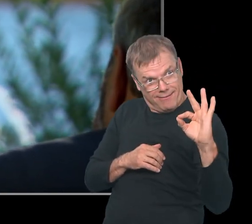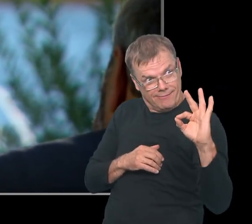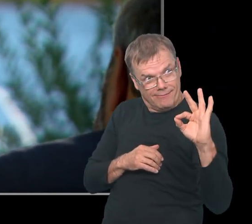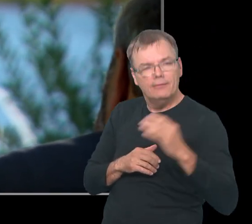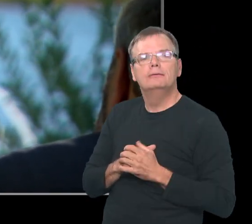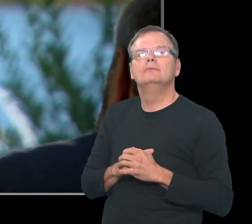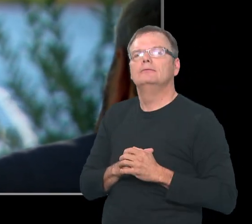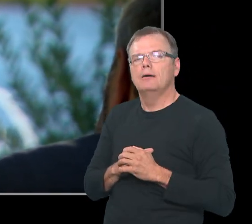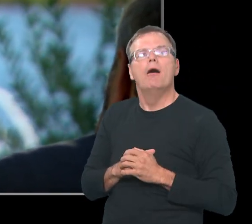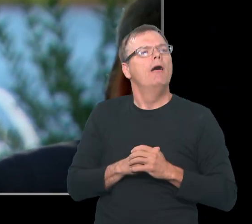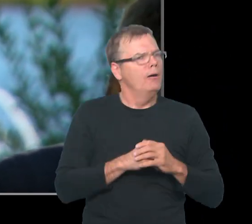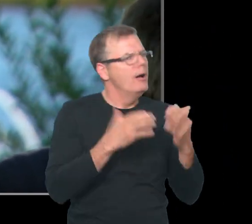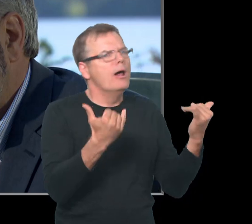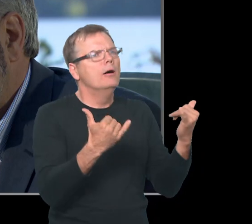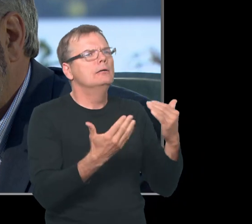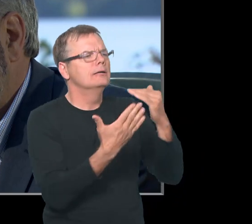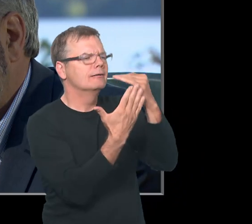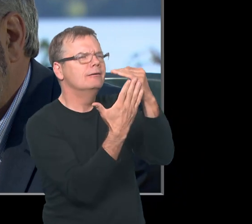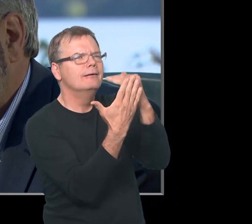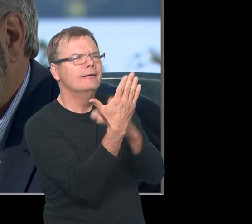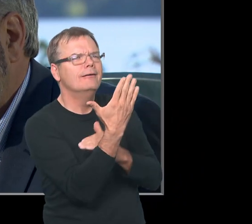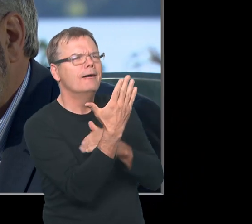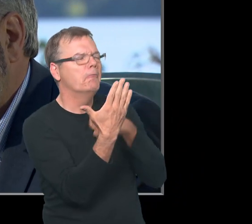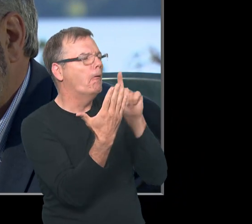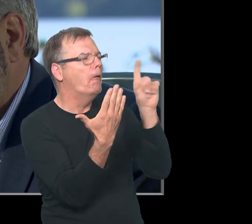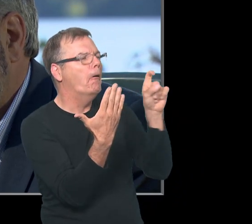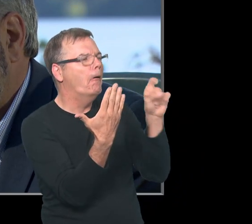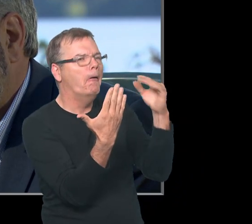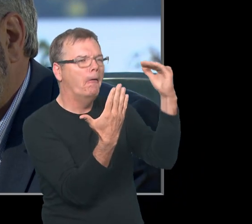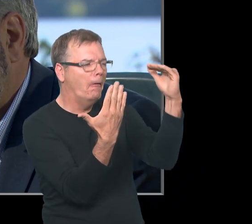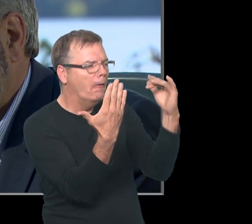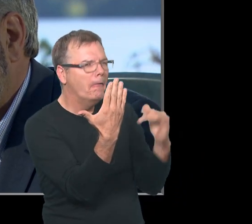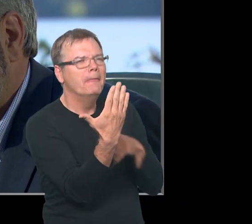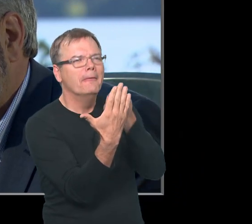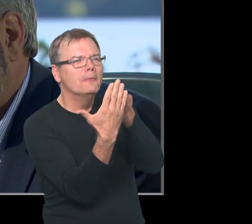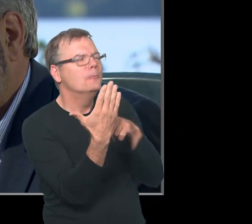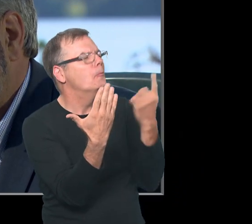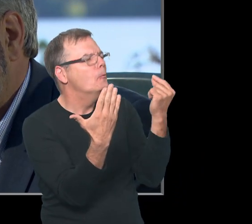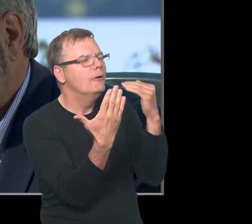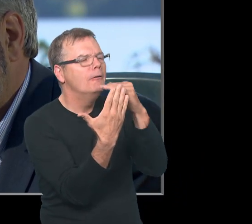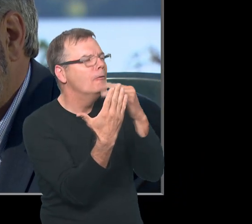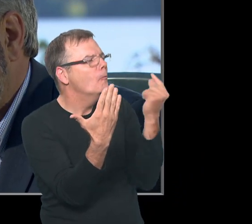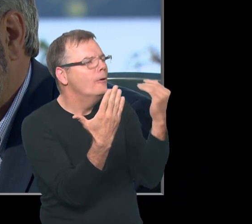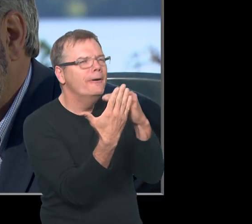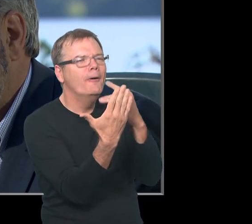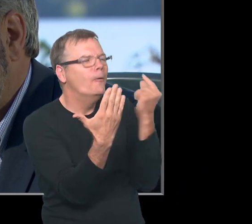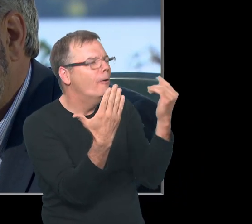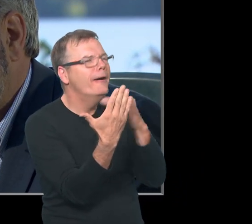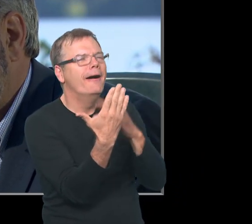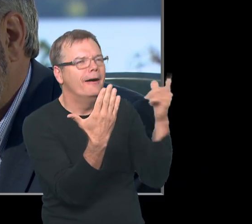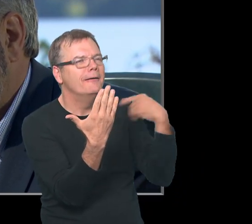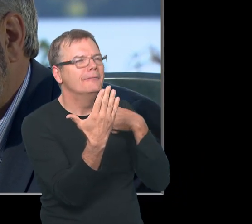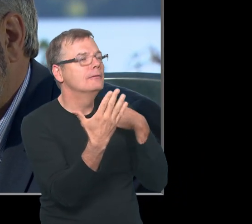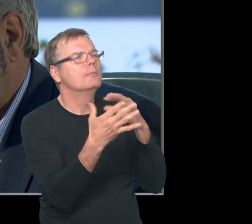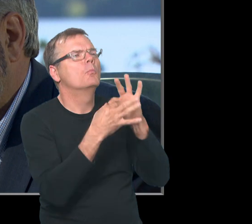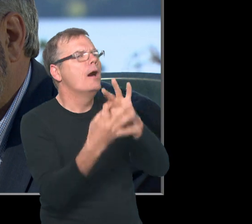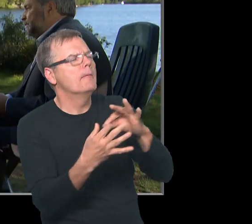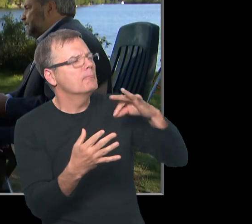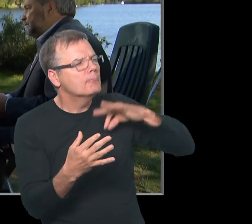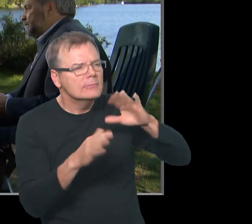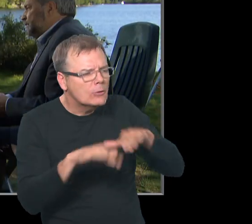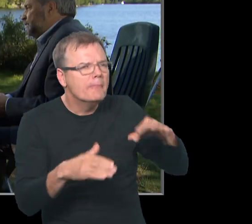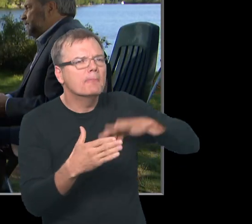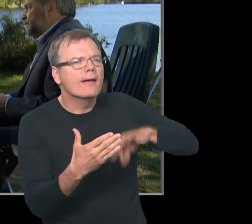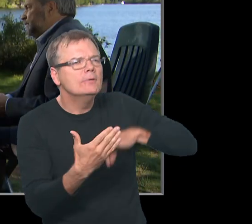that are fairly recent in terms of benefits or non-benefits to Canadians. Yeah. And let me ask you